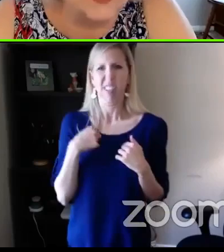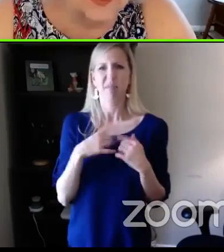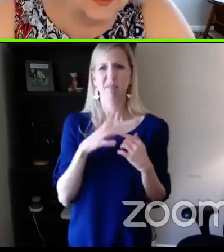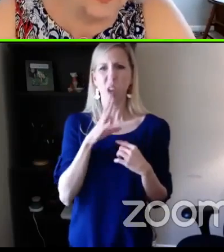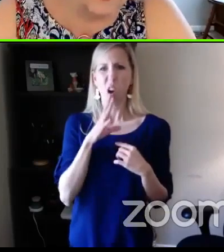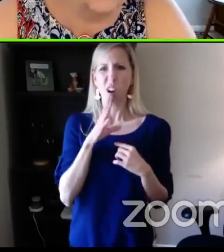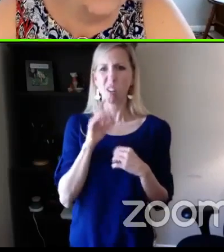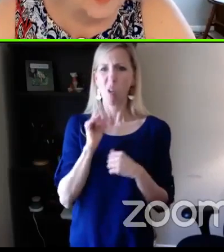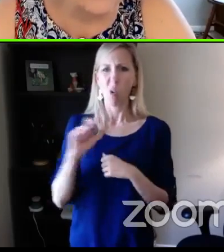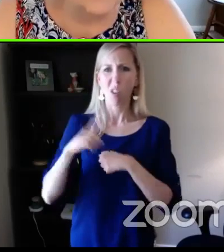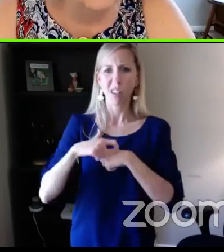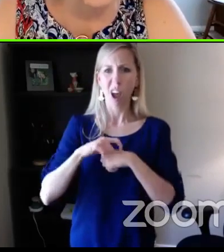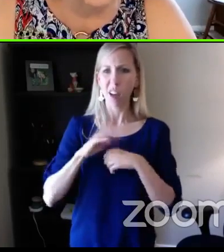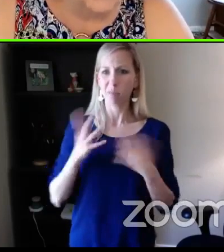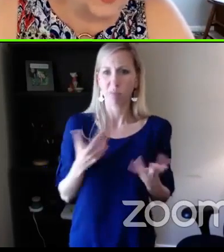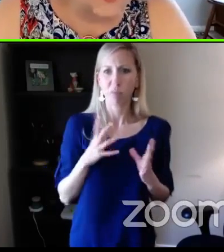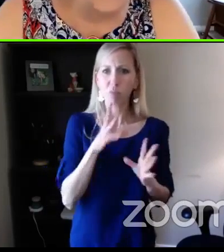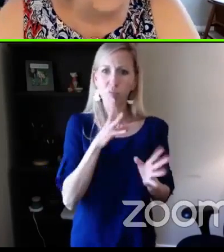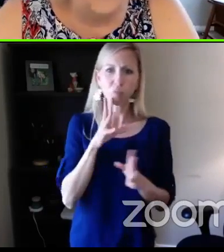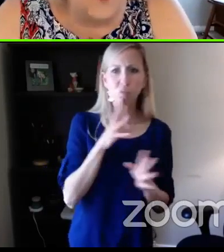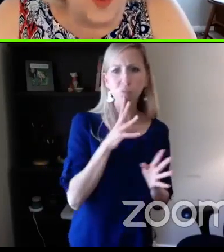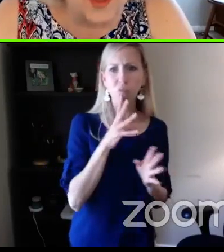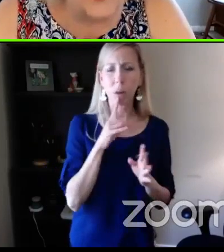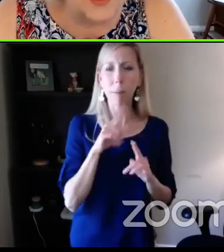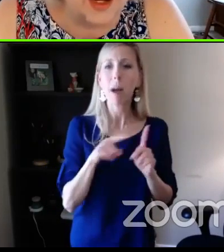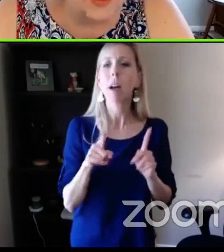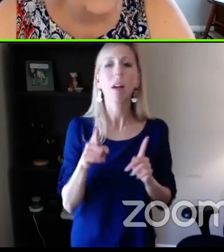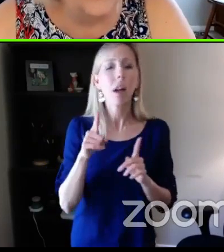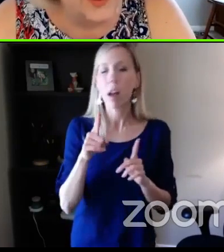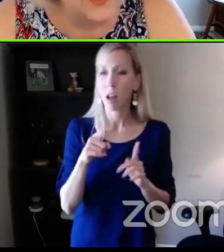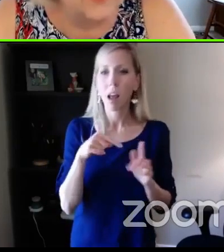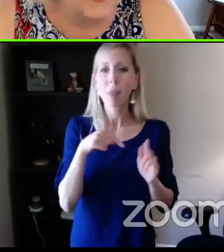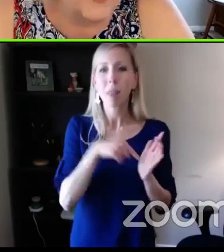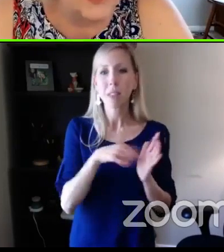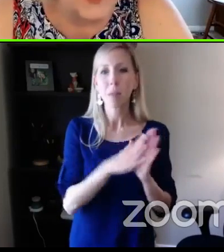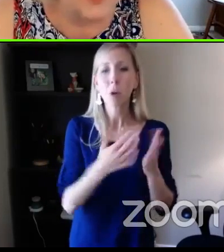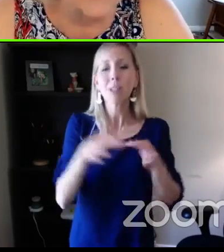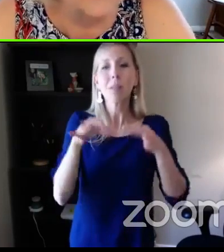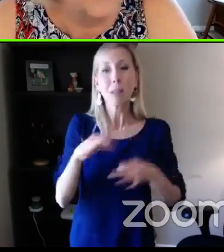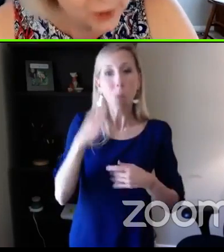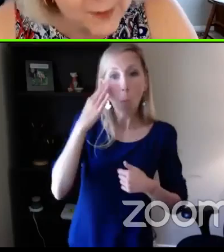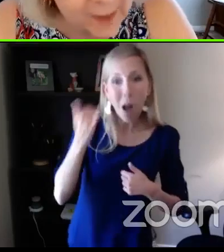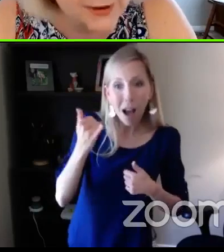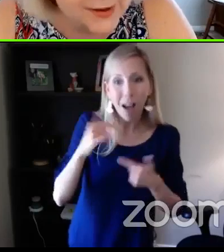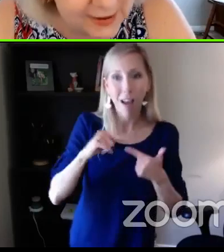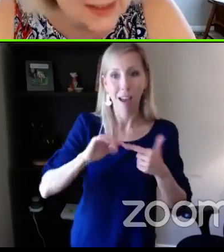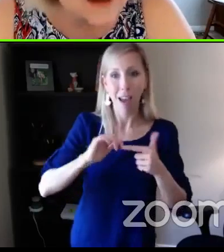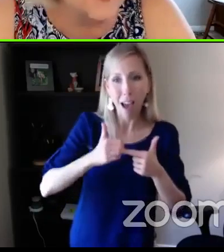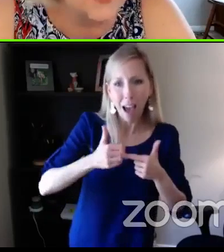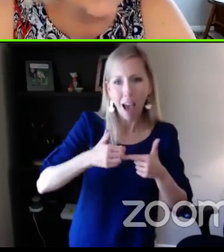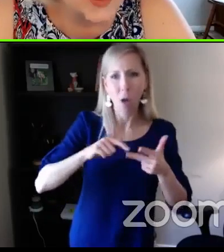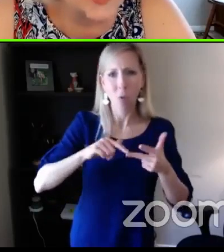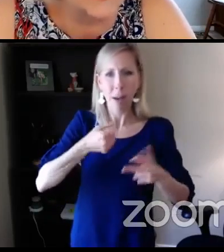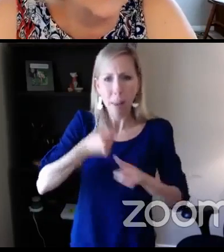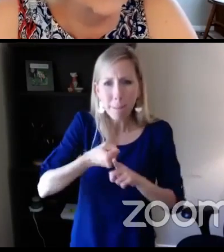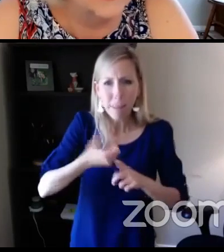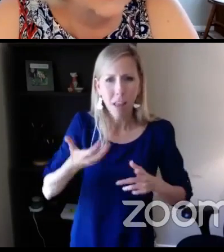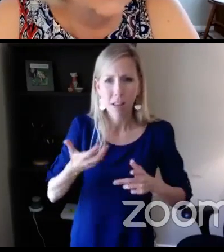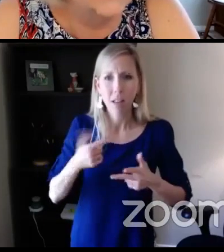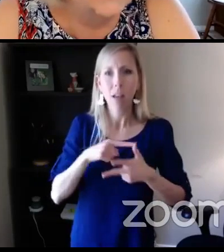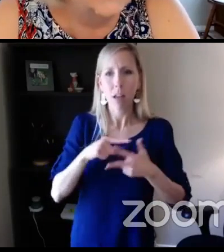This right. makes it a lot clearer about why, how, and what the impact, what you'll be able to see for the impact.